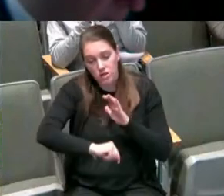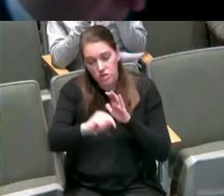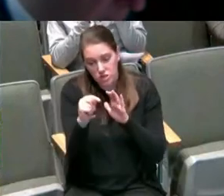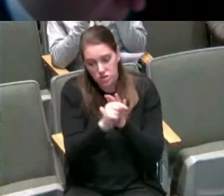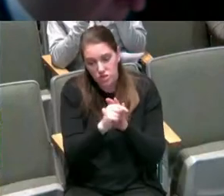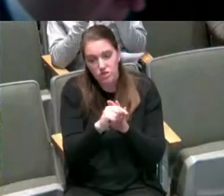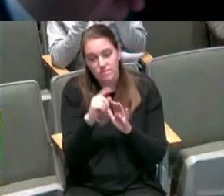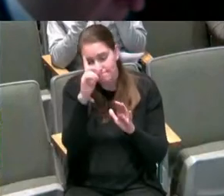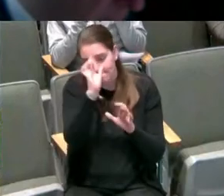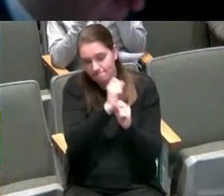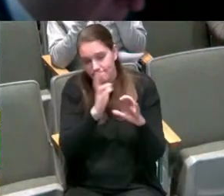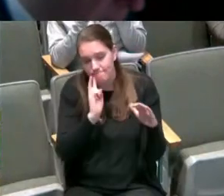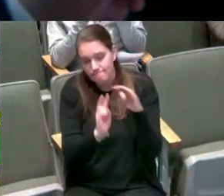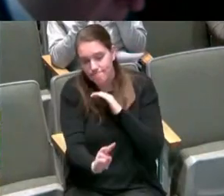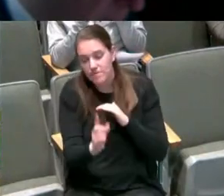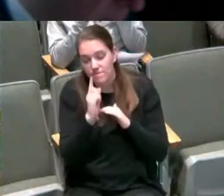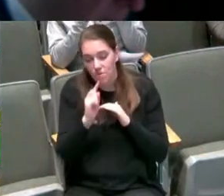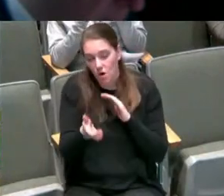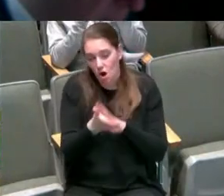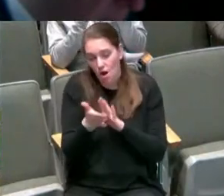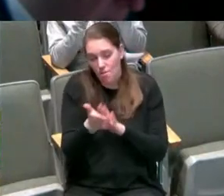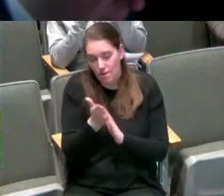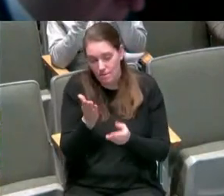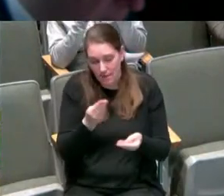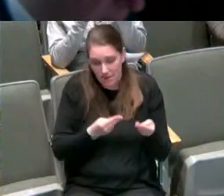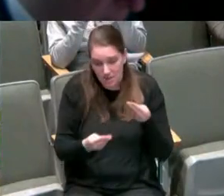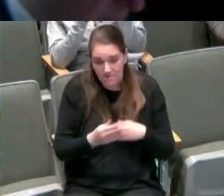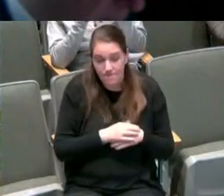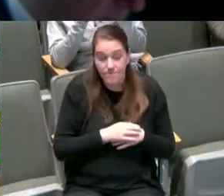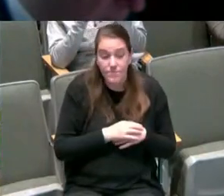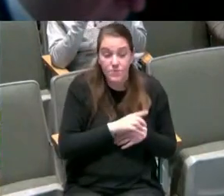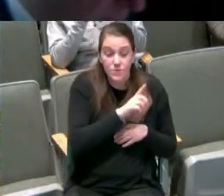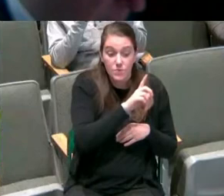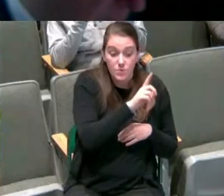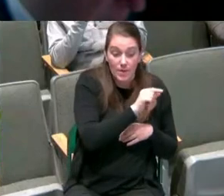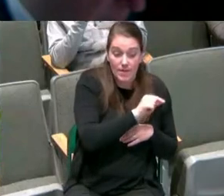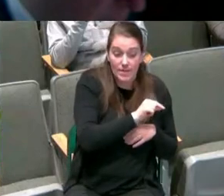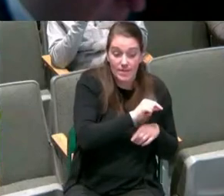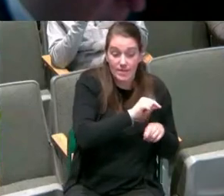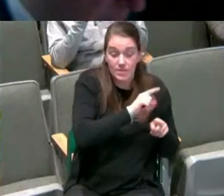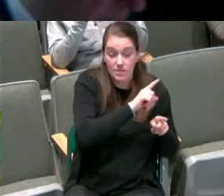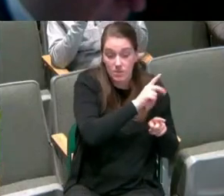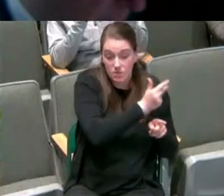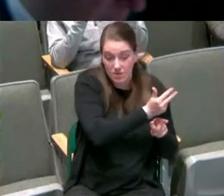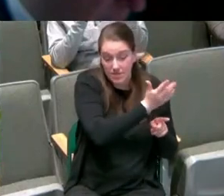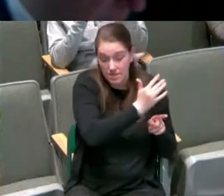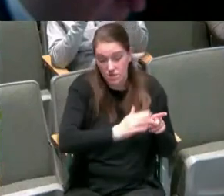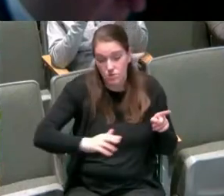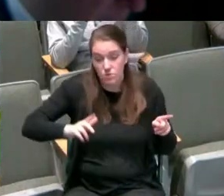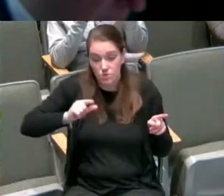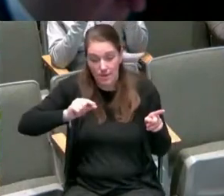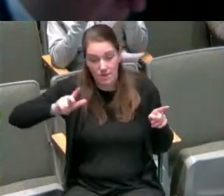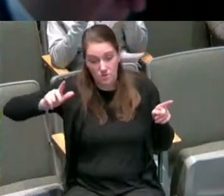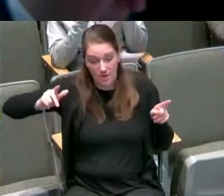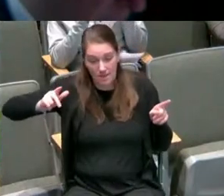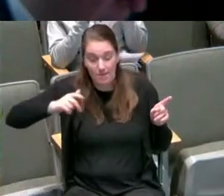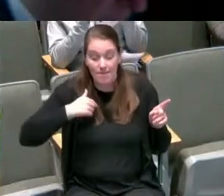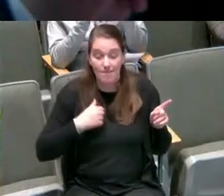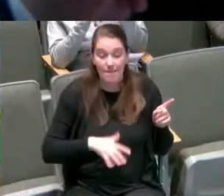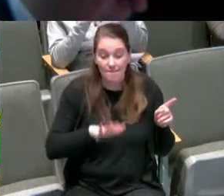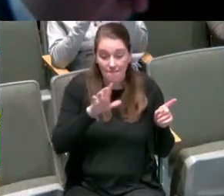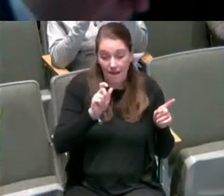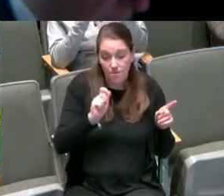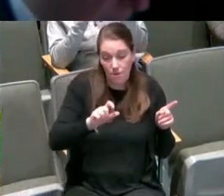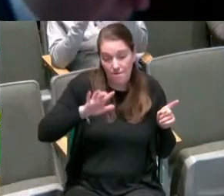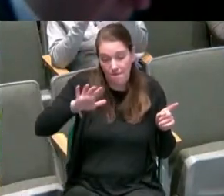between 2013 and 2023 the valuation of property in Hopkinton Rose from 2.8 billion dollars to 5.5 billion dollars